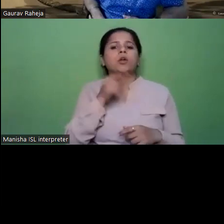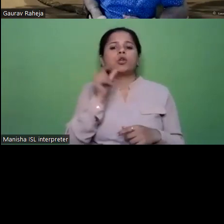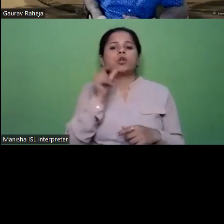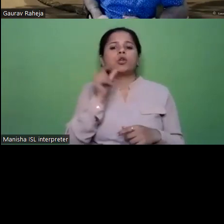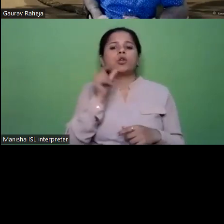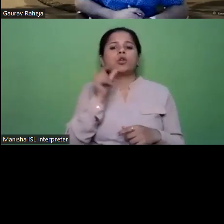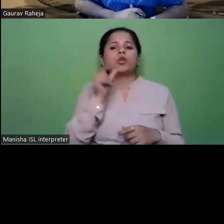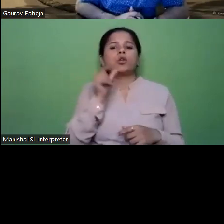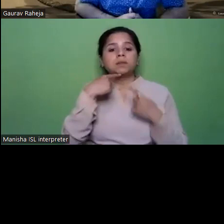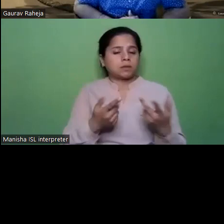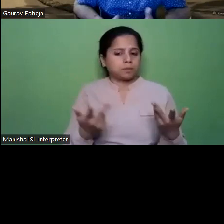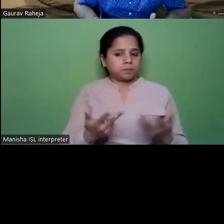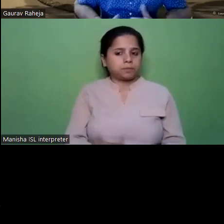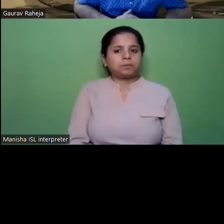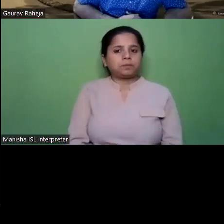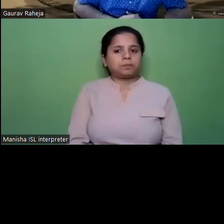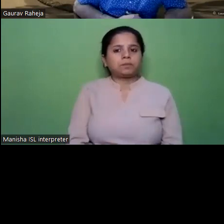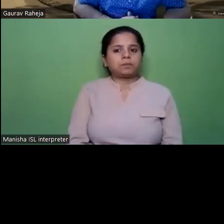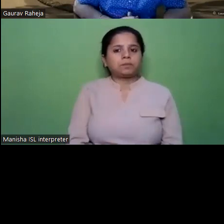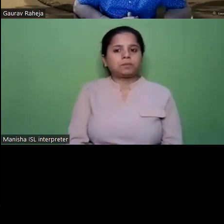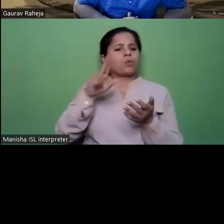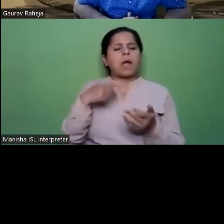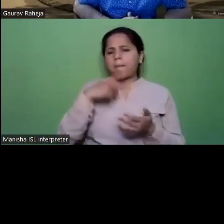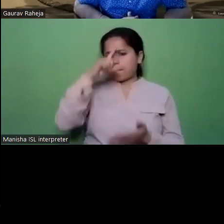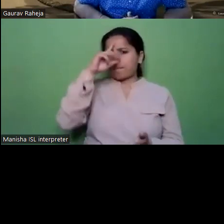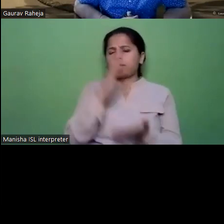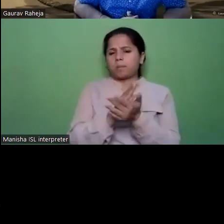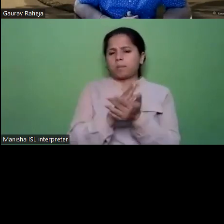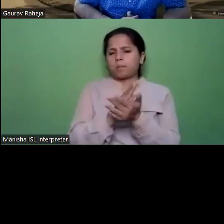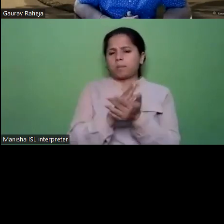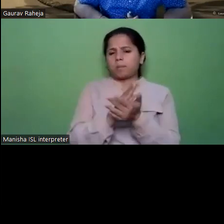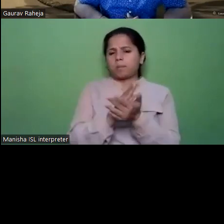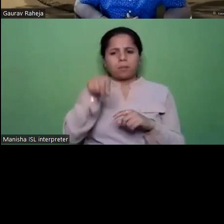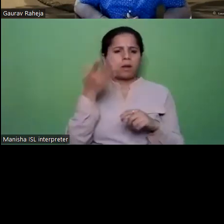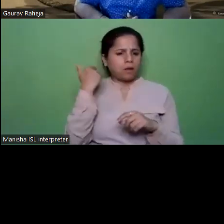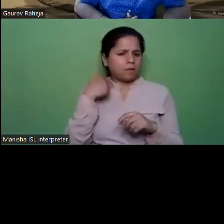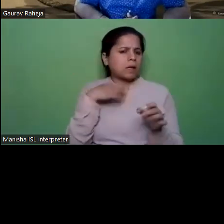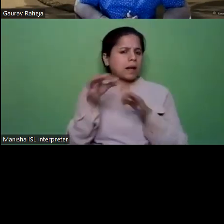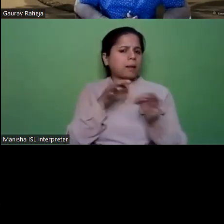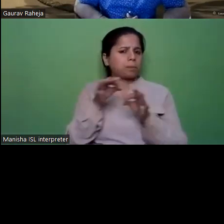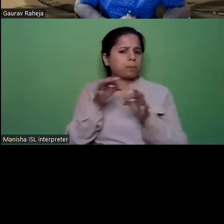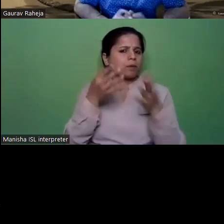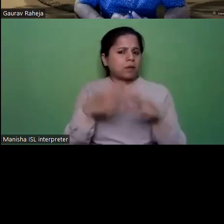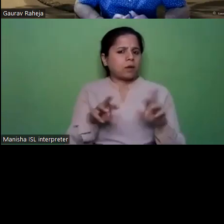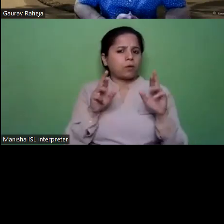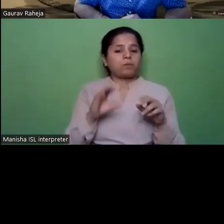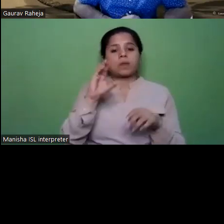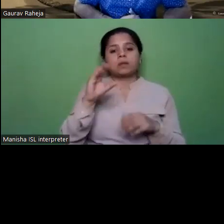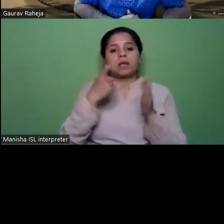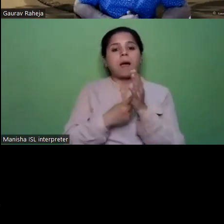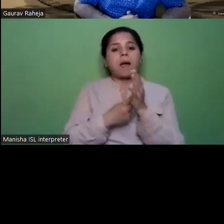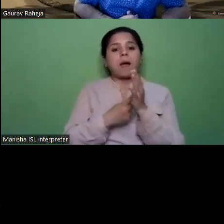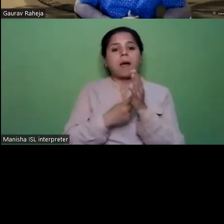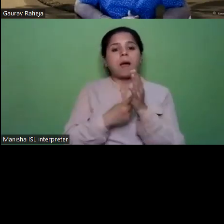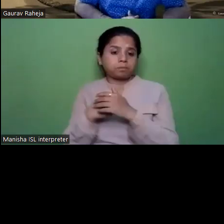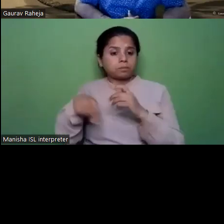this. The UN, I believe so, this must have already been covered with you. The CRPD, which is known as